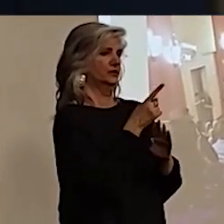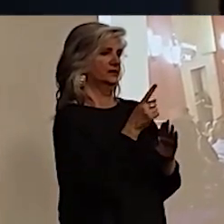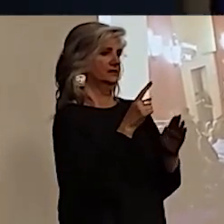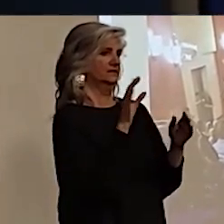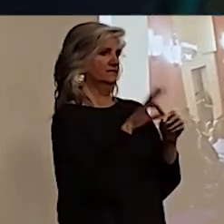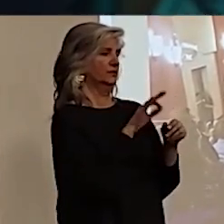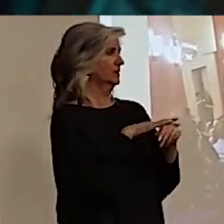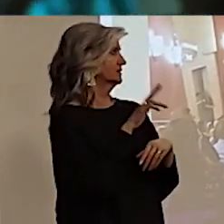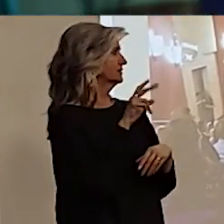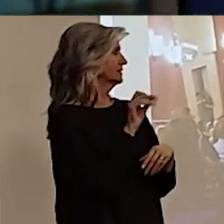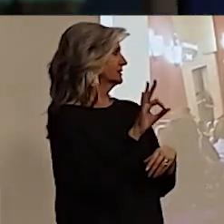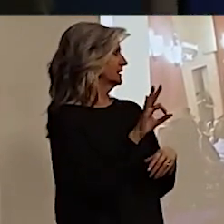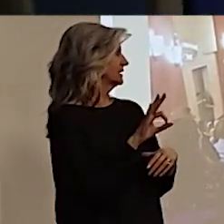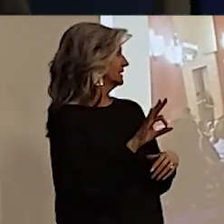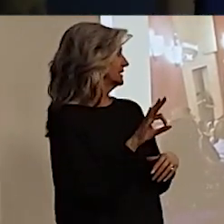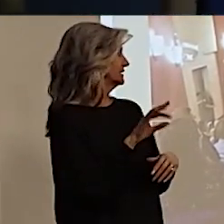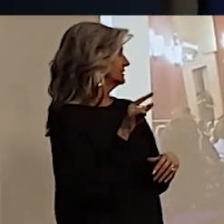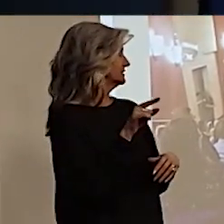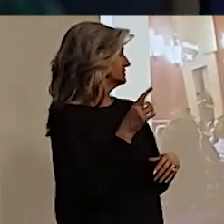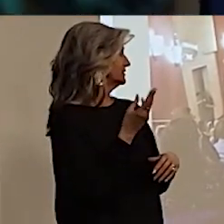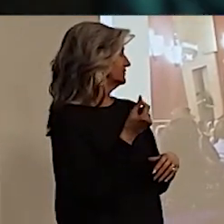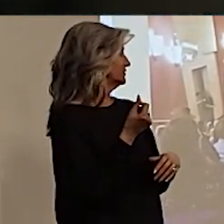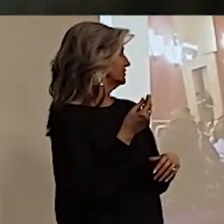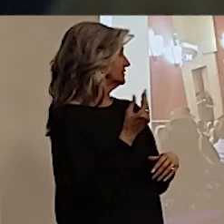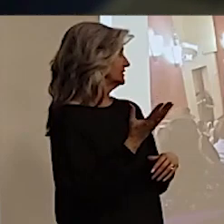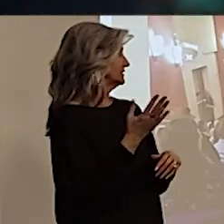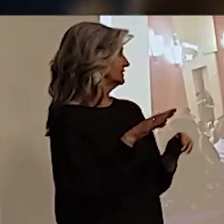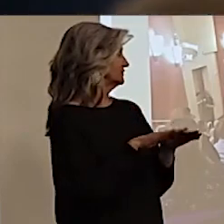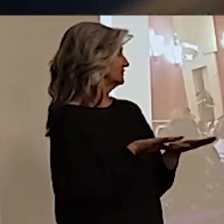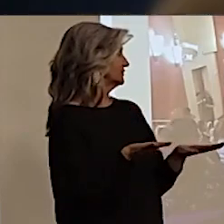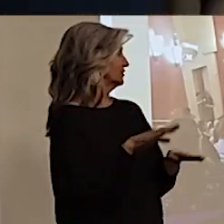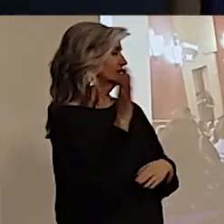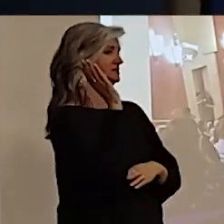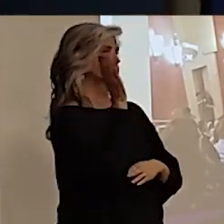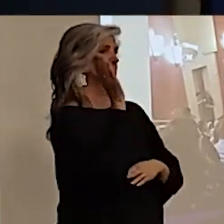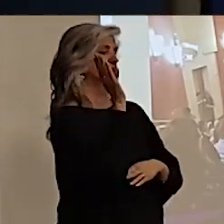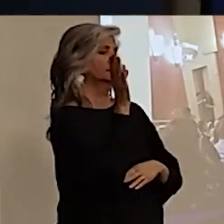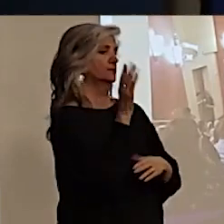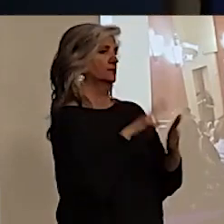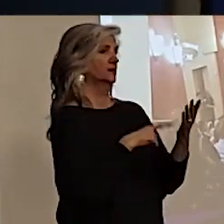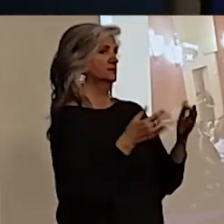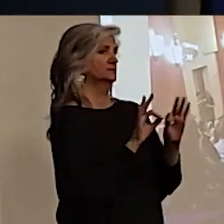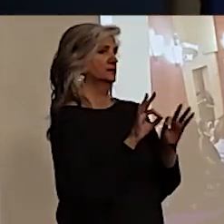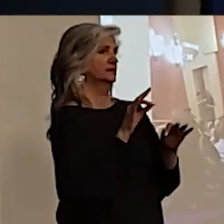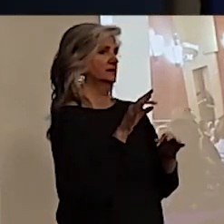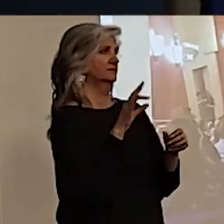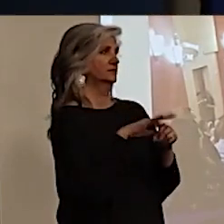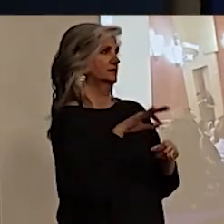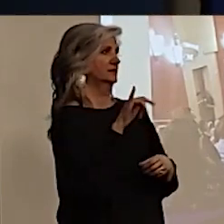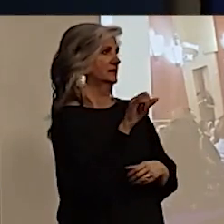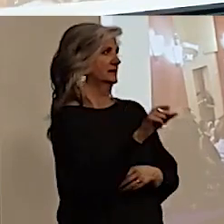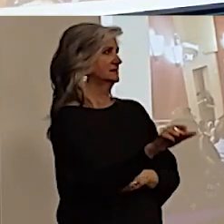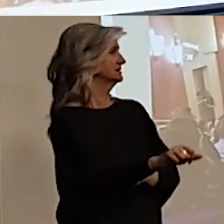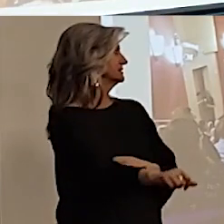309. And he was one of the few that gave a floor speech. And just for what it's worth, he voted yes.